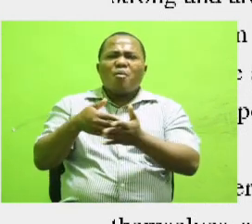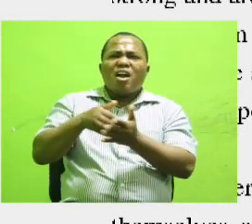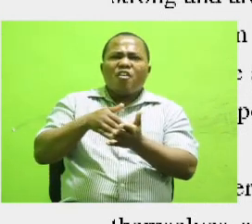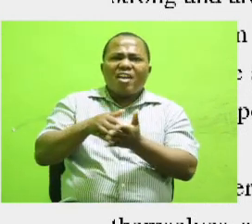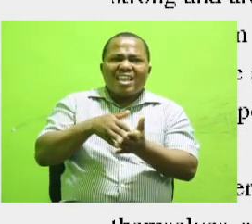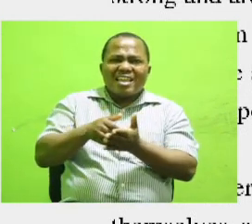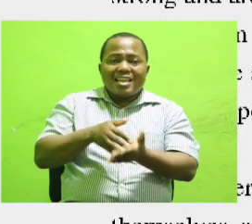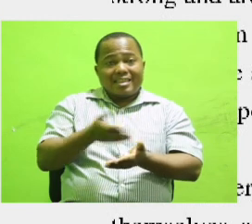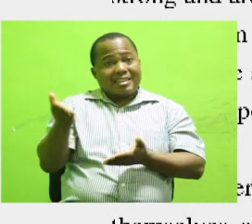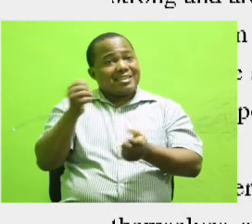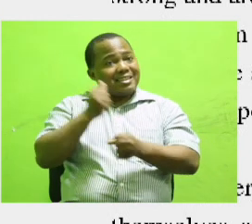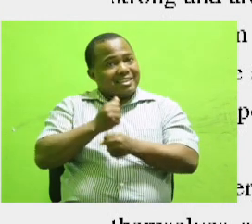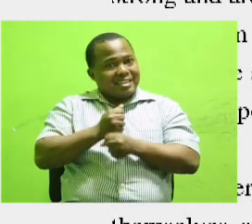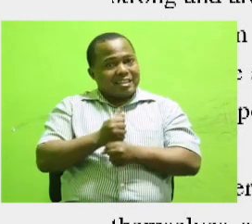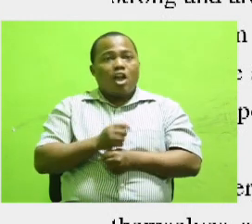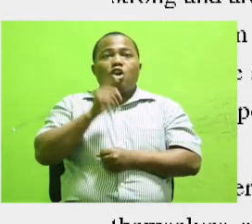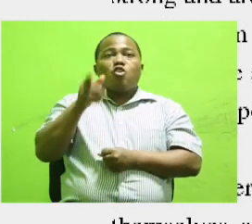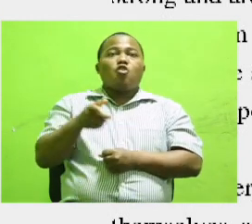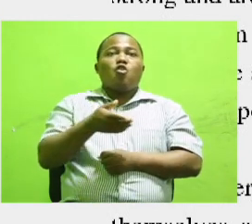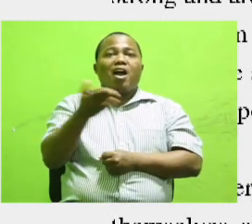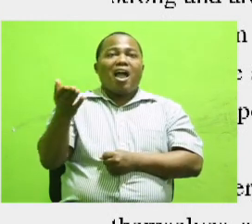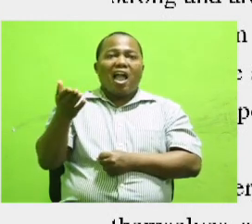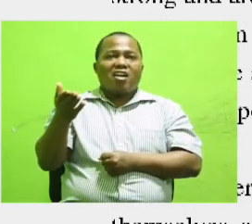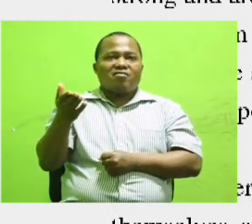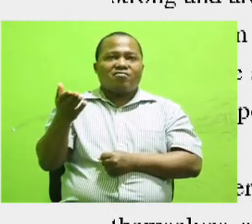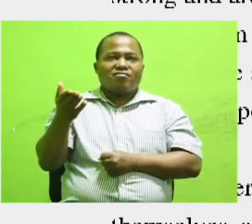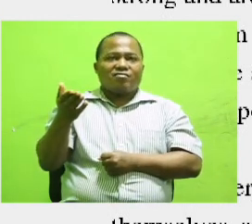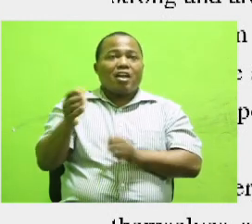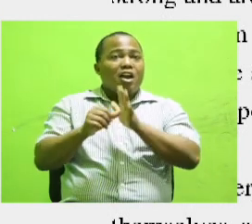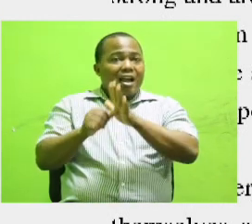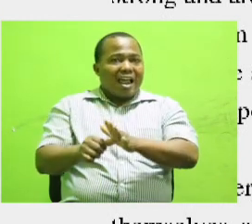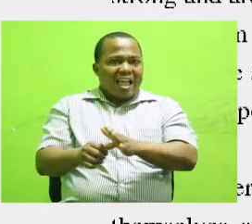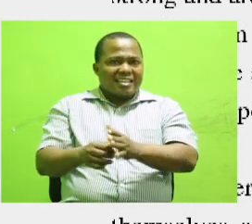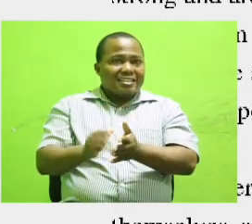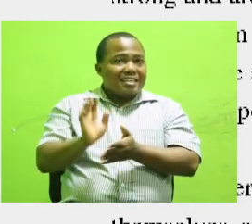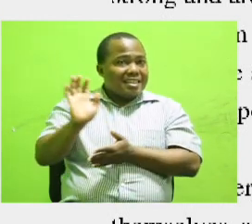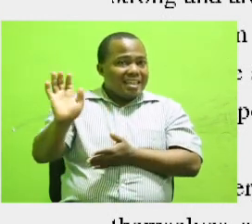do these things, you have crushed their